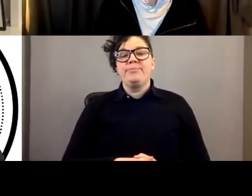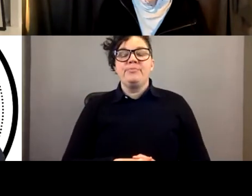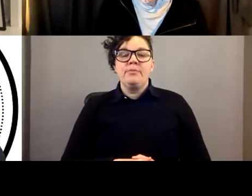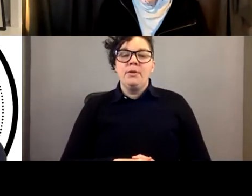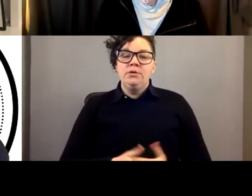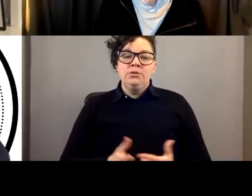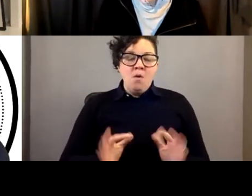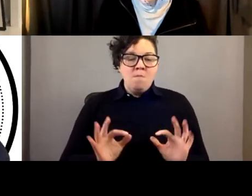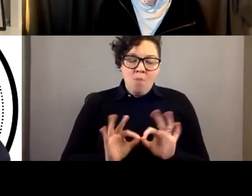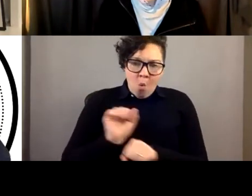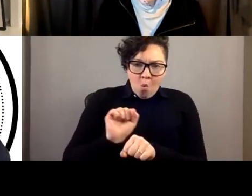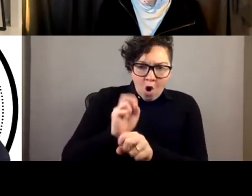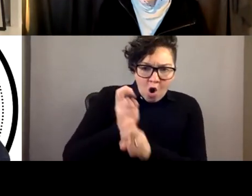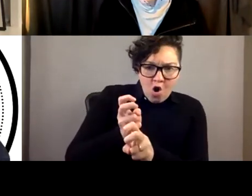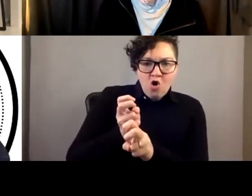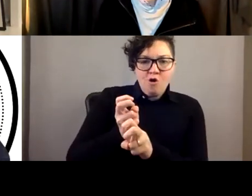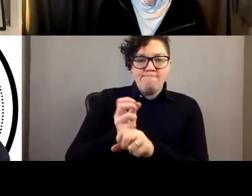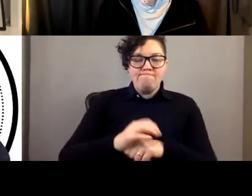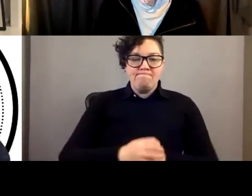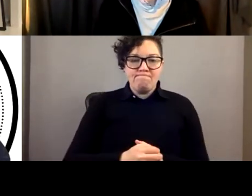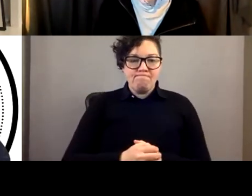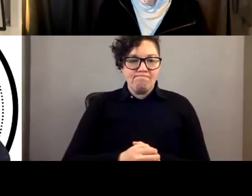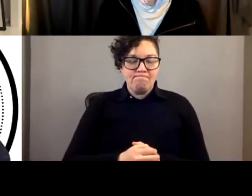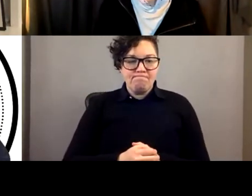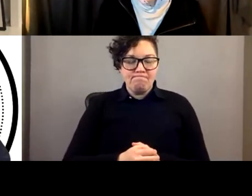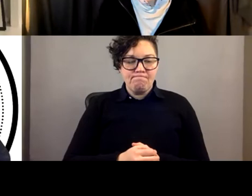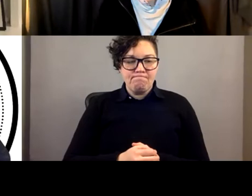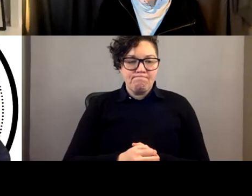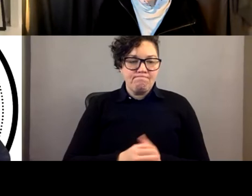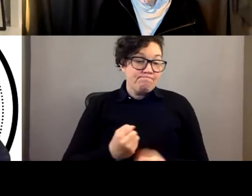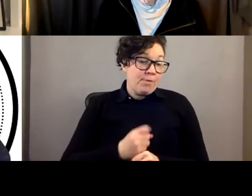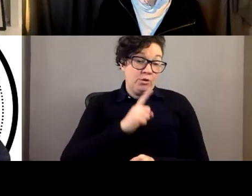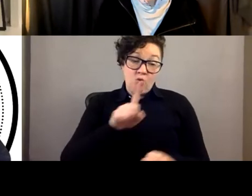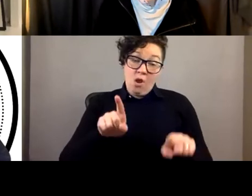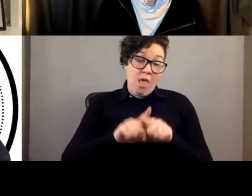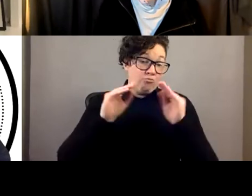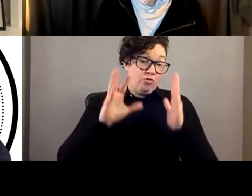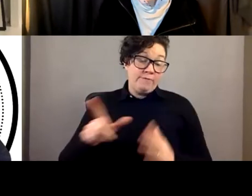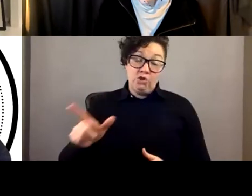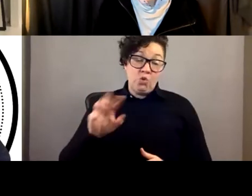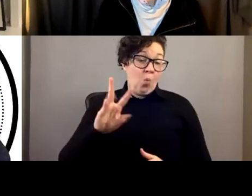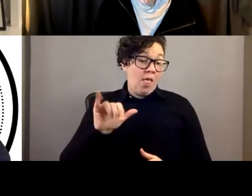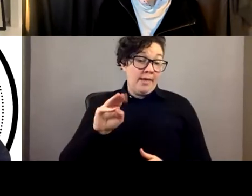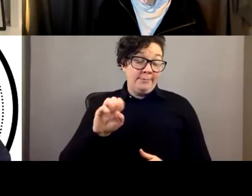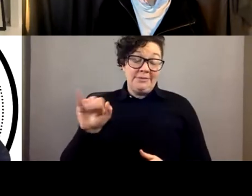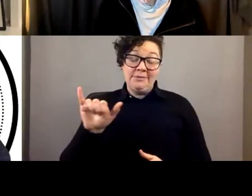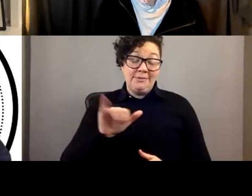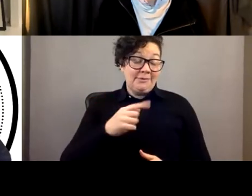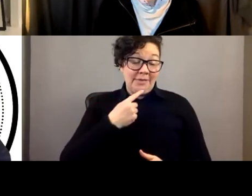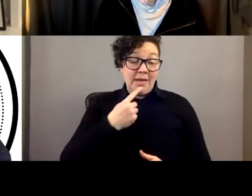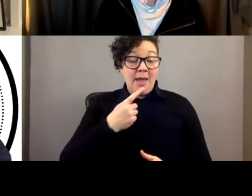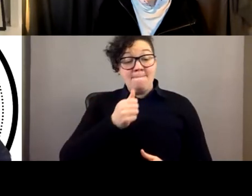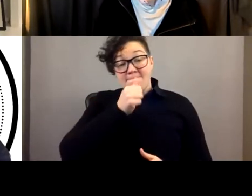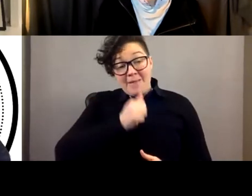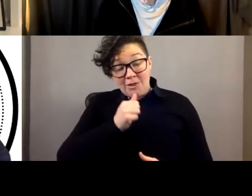very hard to make sure that we practice, as you know, Professor Williams said, patience, but also practice empathy, and to